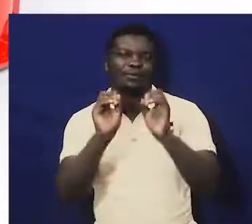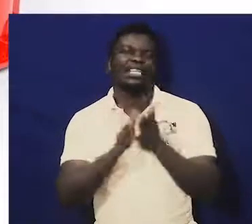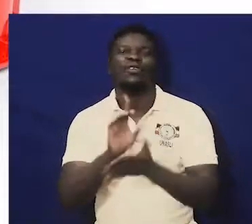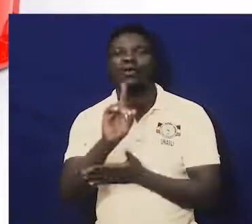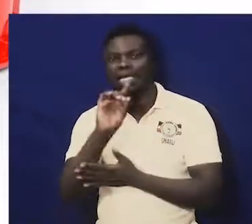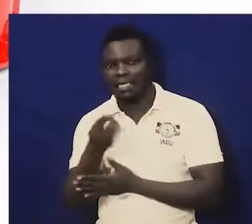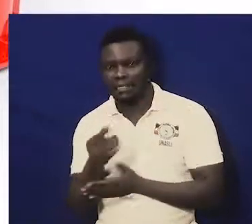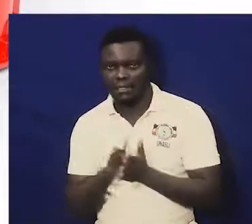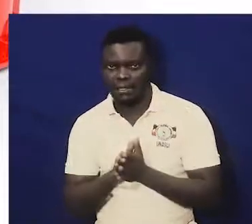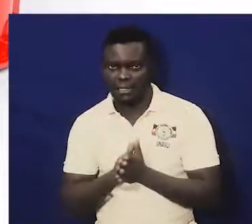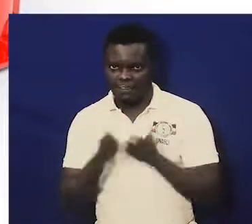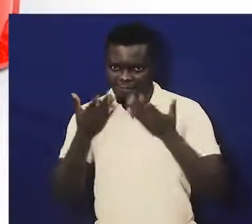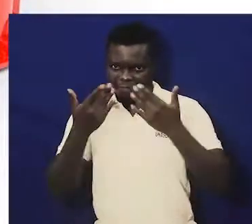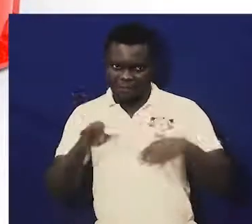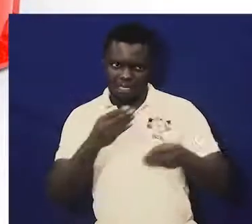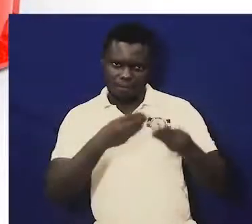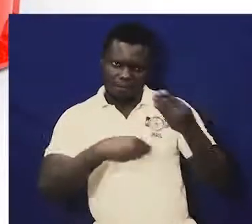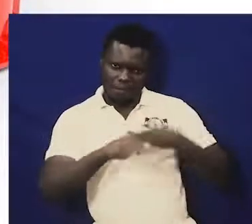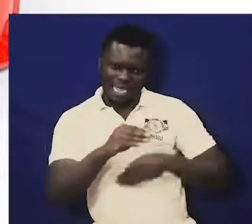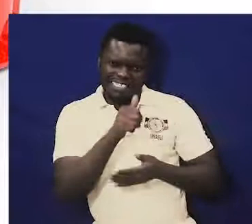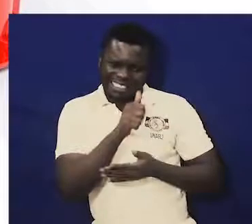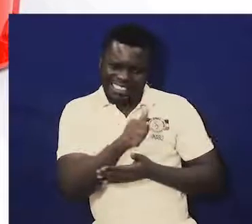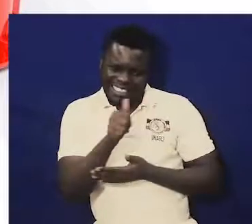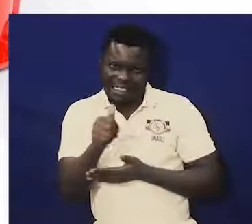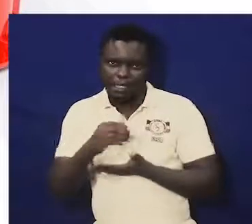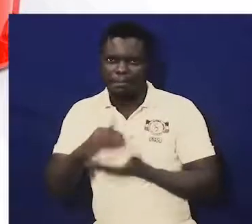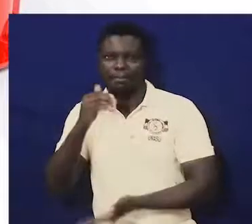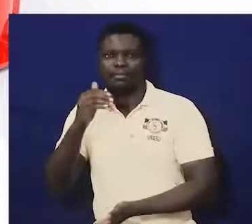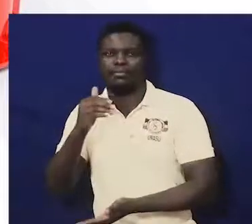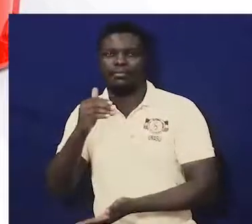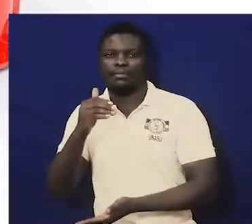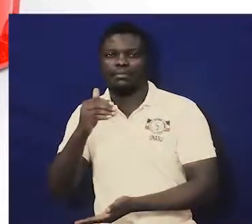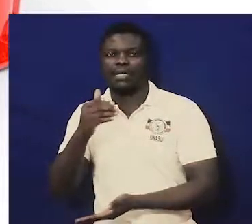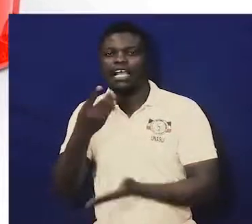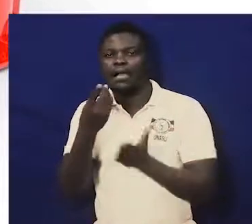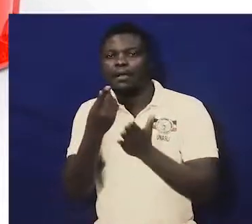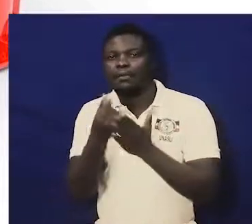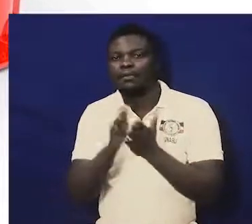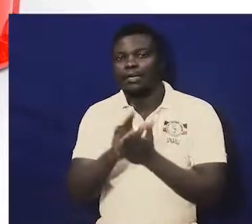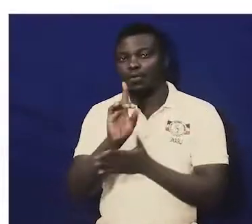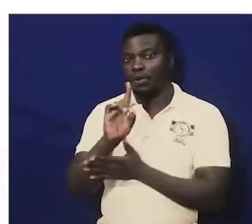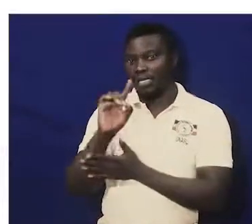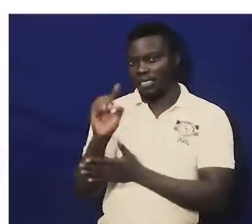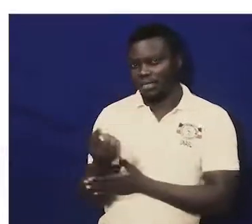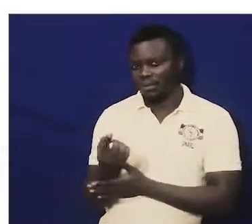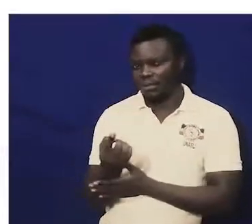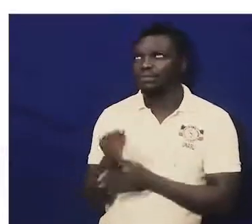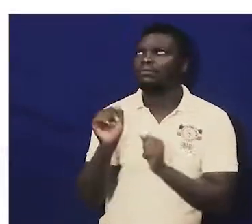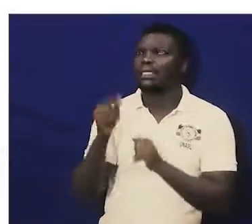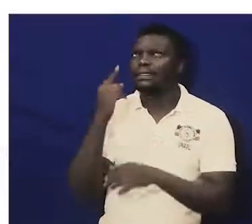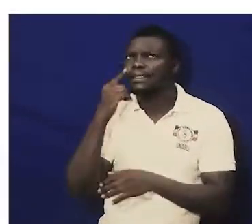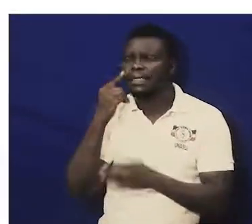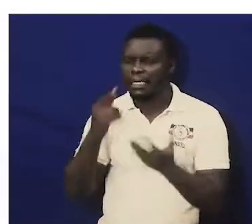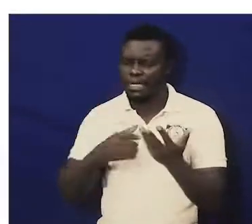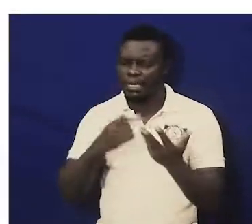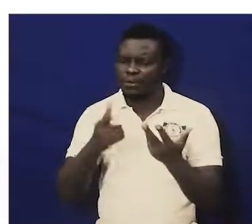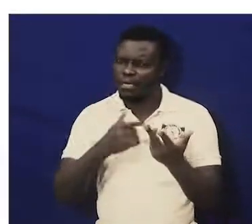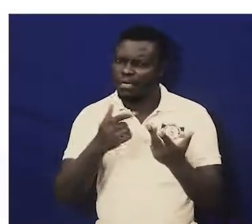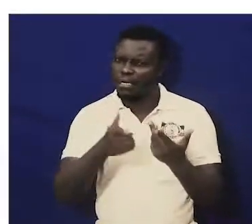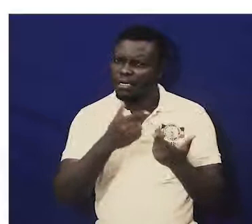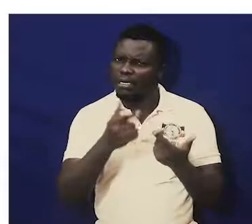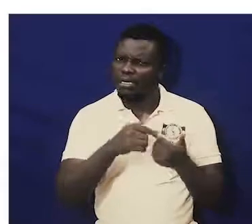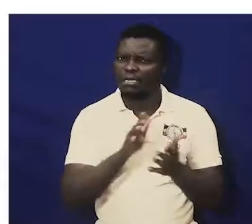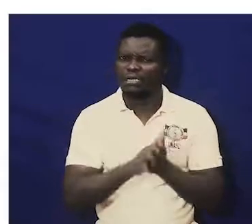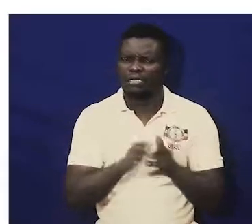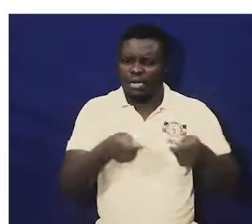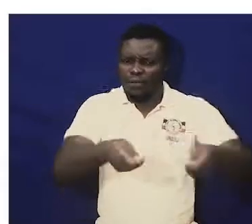So when you buy at 1,000 shillings one bottle, then that means you have to consider all the bottles in the